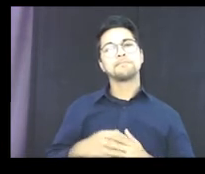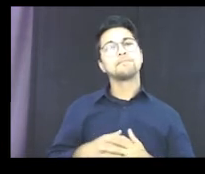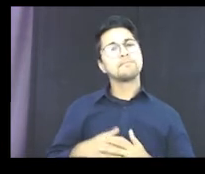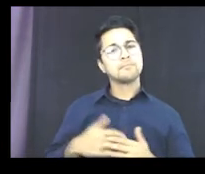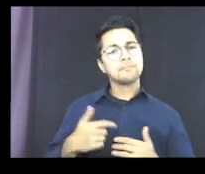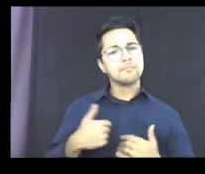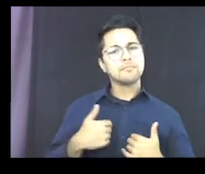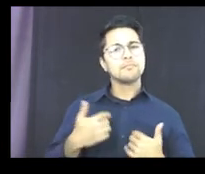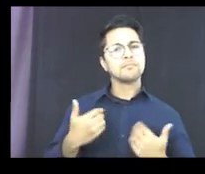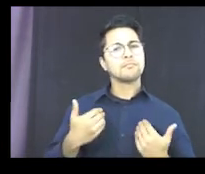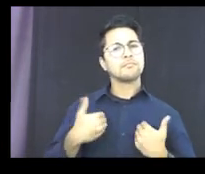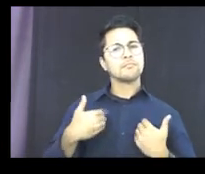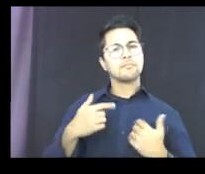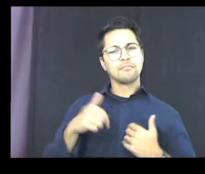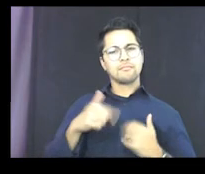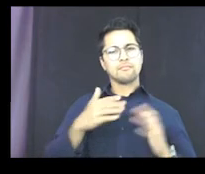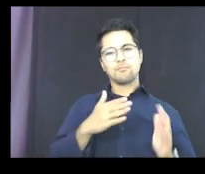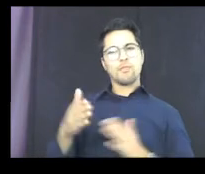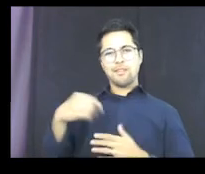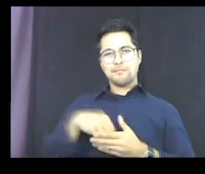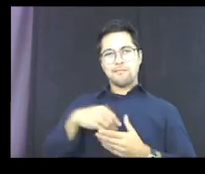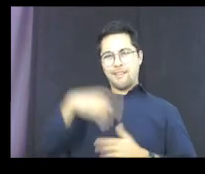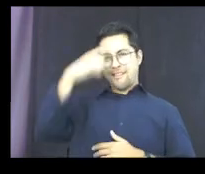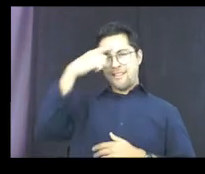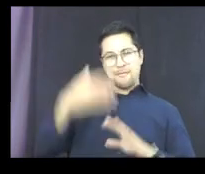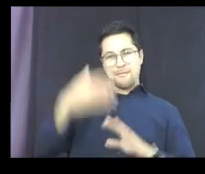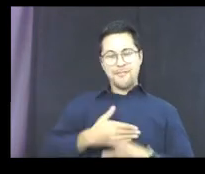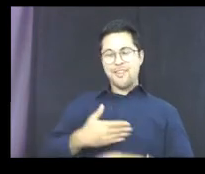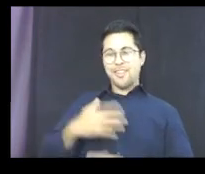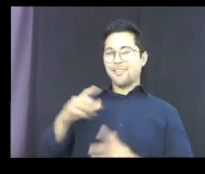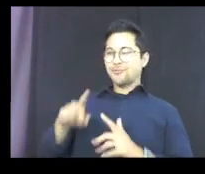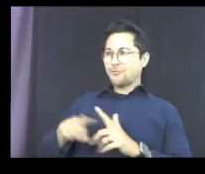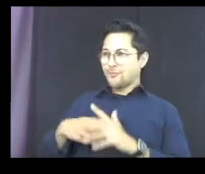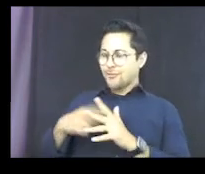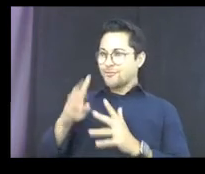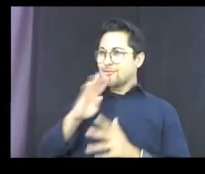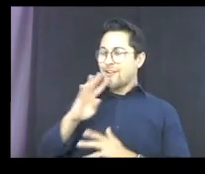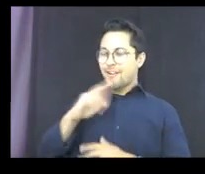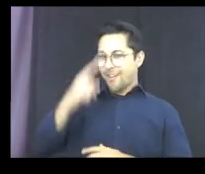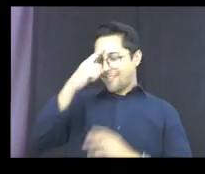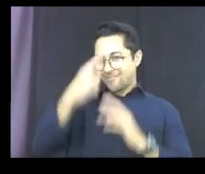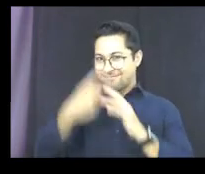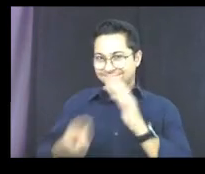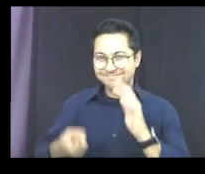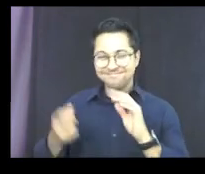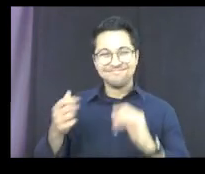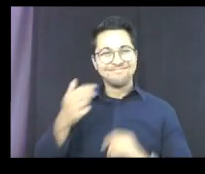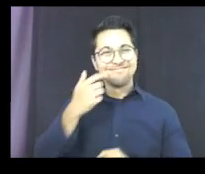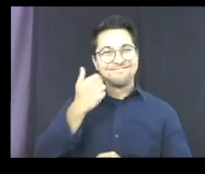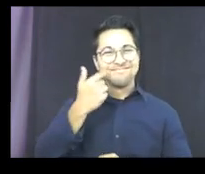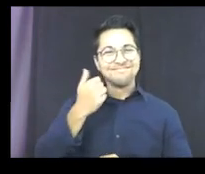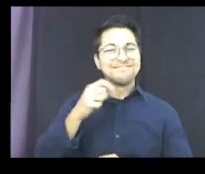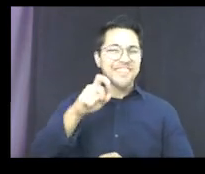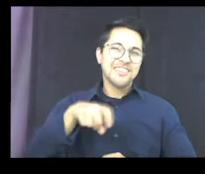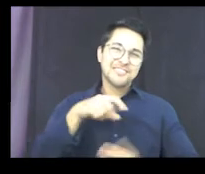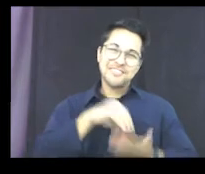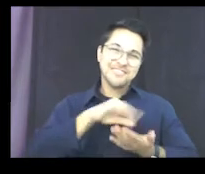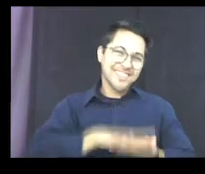had all this planned in my head before, and then I started talking and it all went away. I should have wrote it